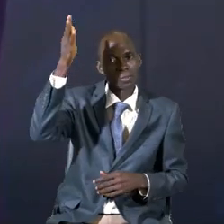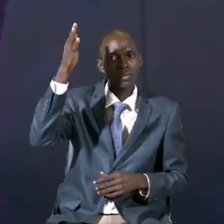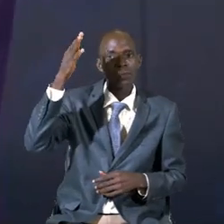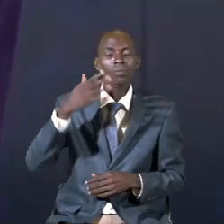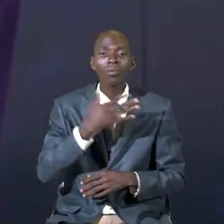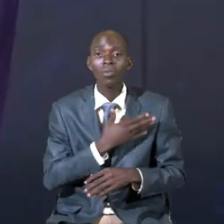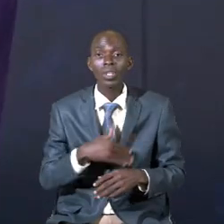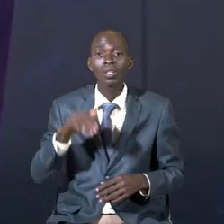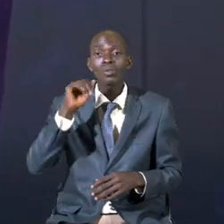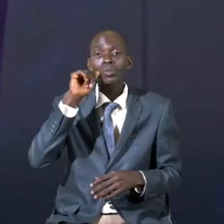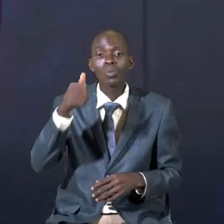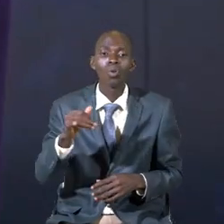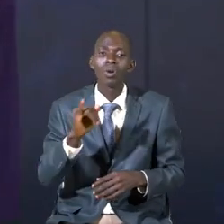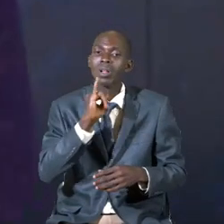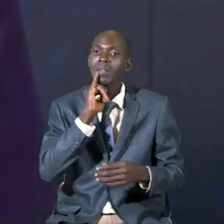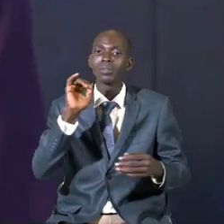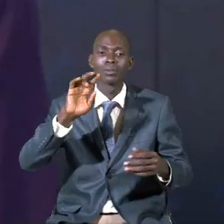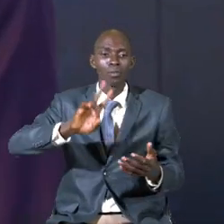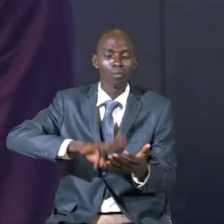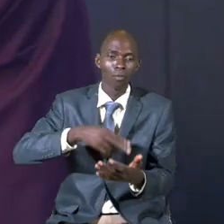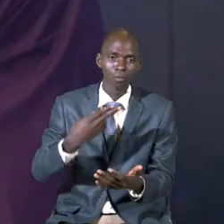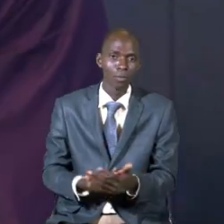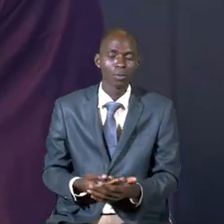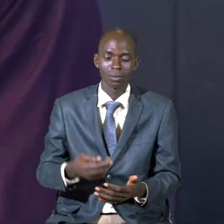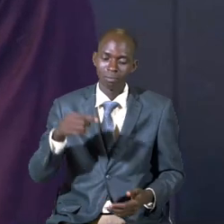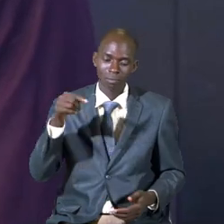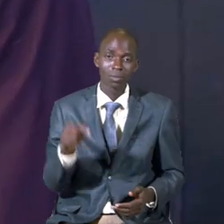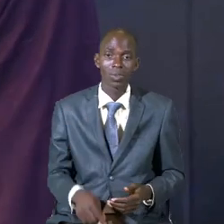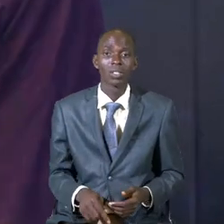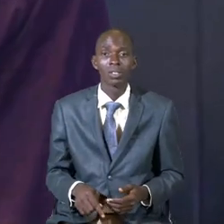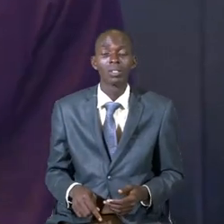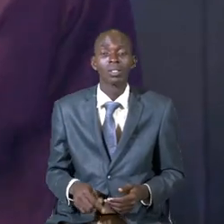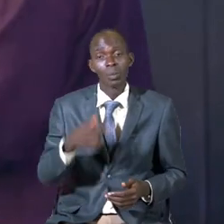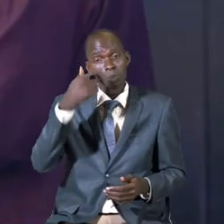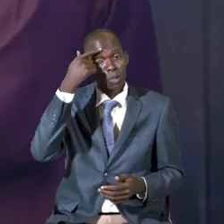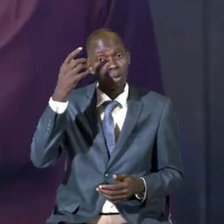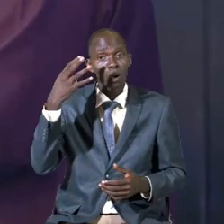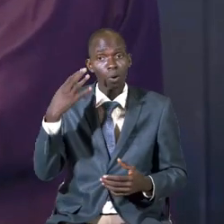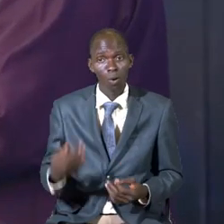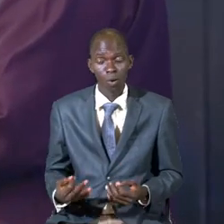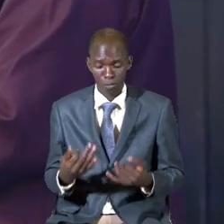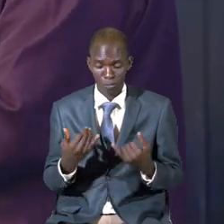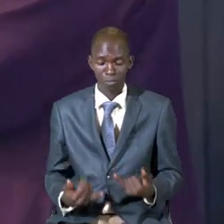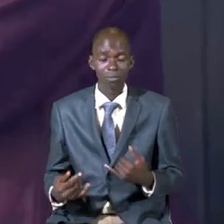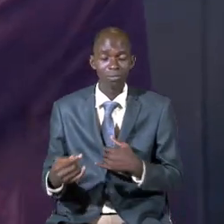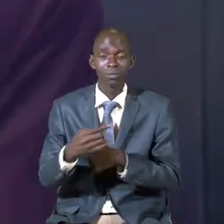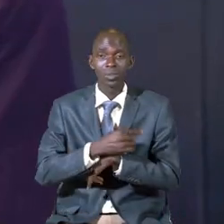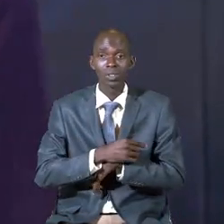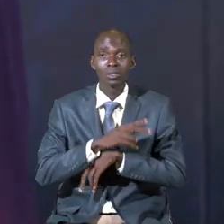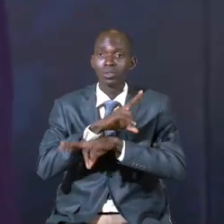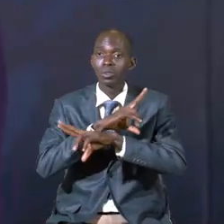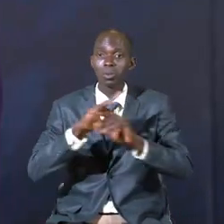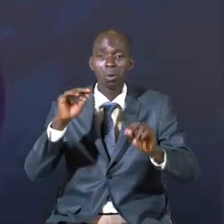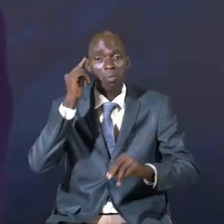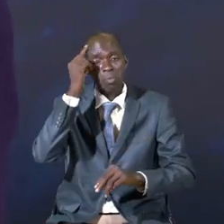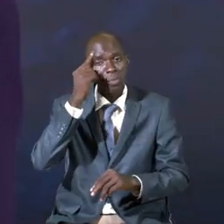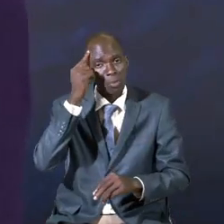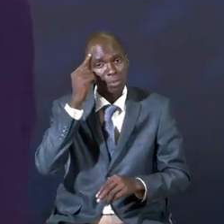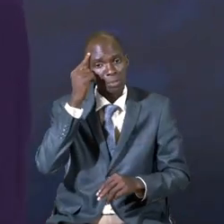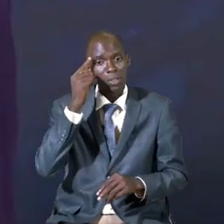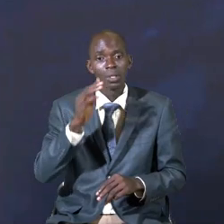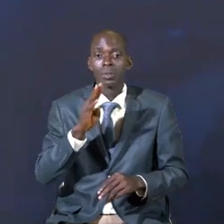trampled down because of today's thoughtlessness beware of